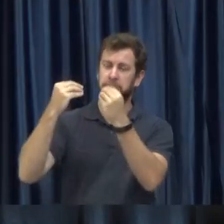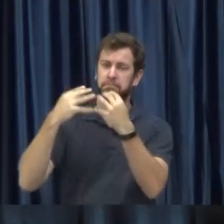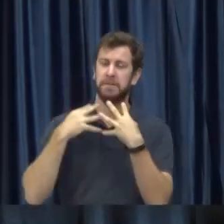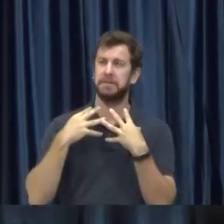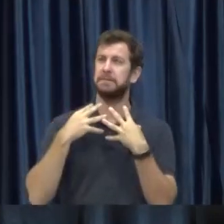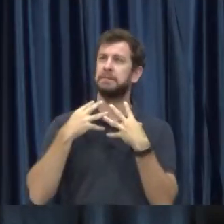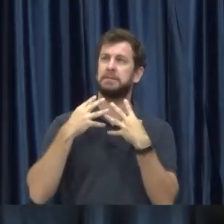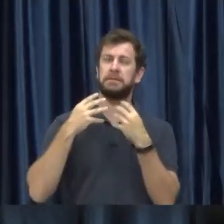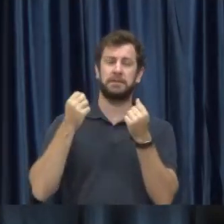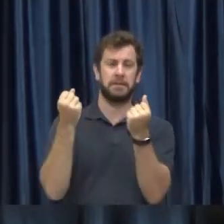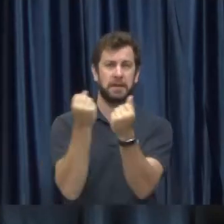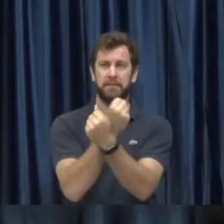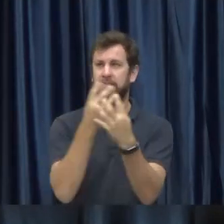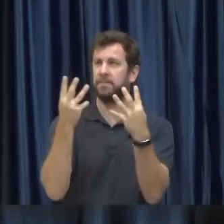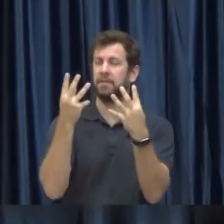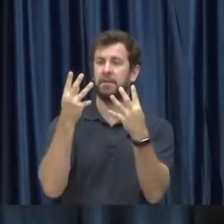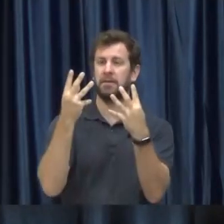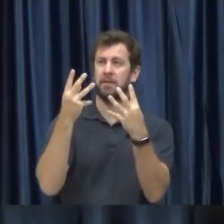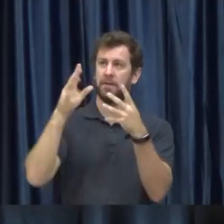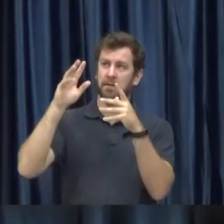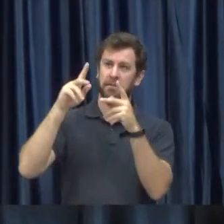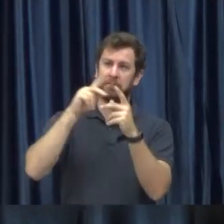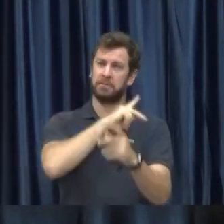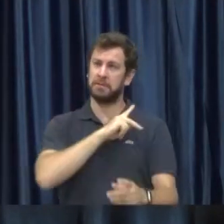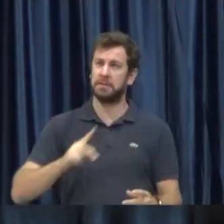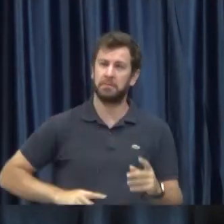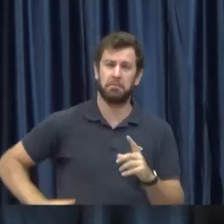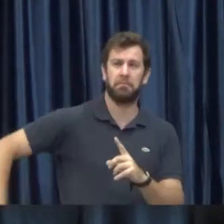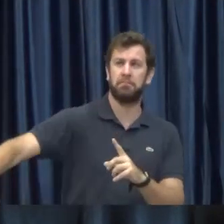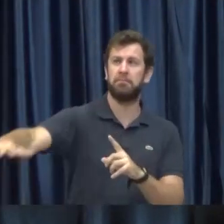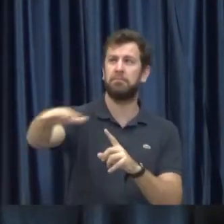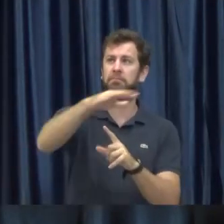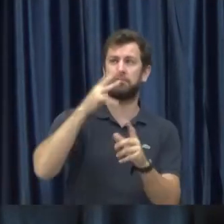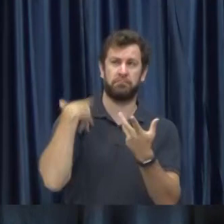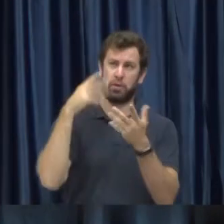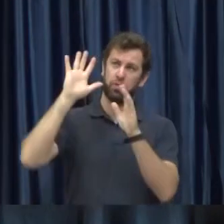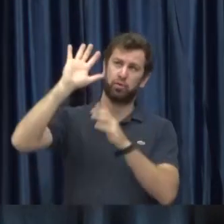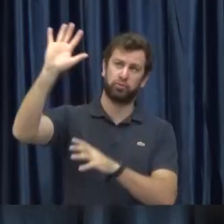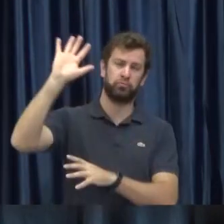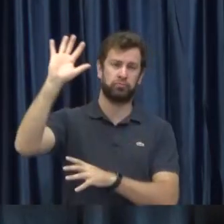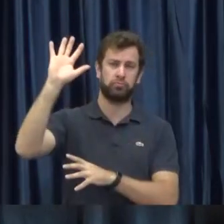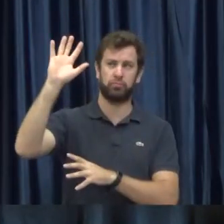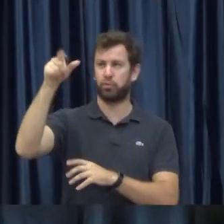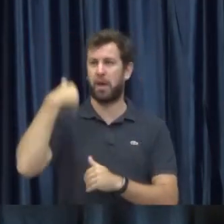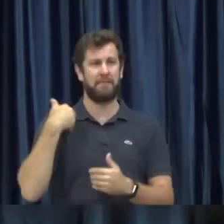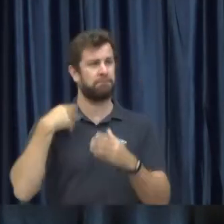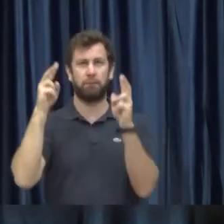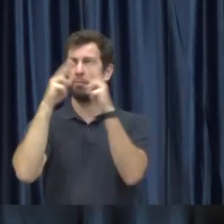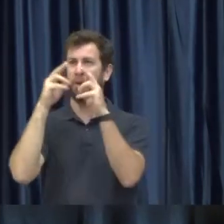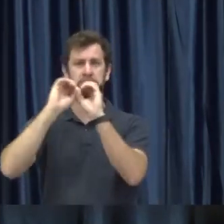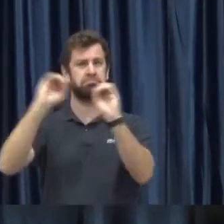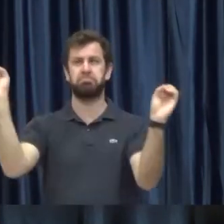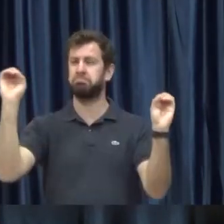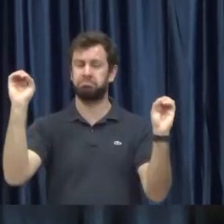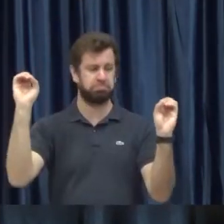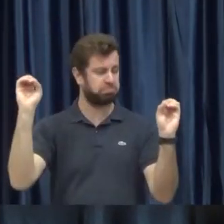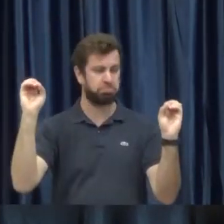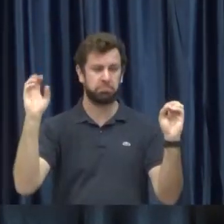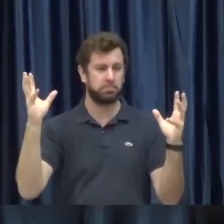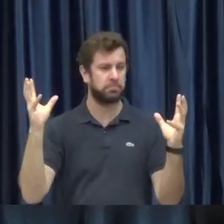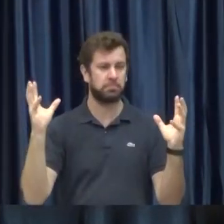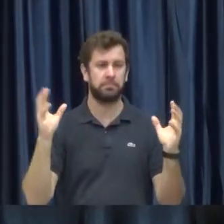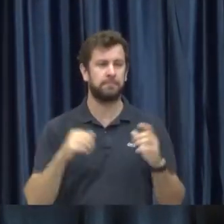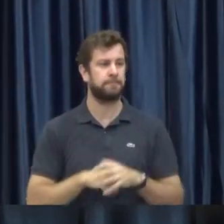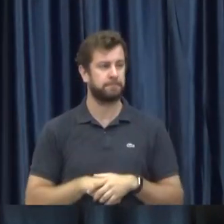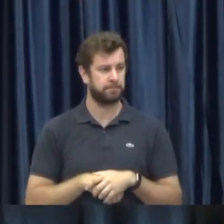the kingdom belongs to you. You have no partners. So we are